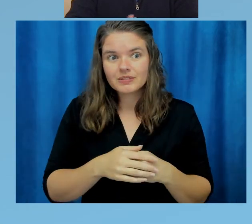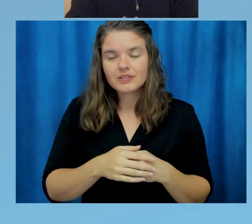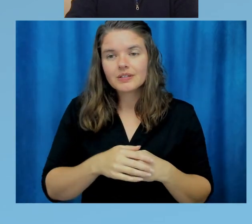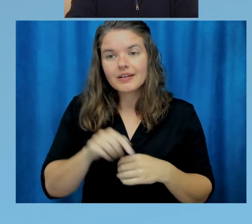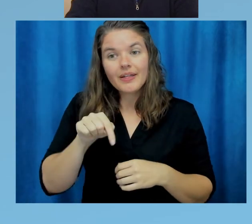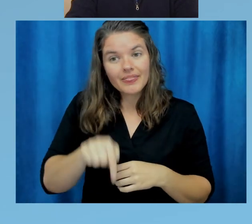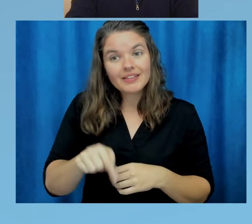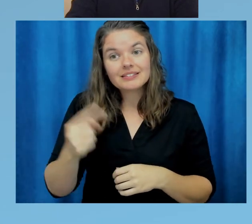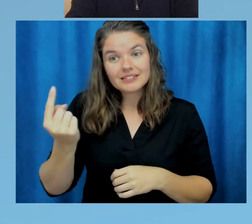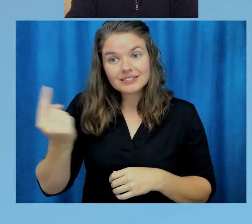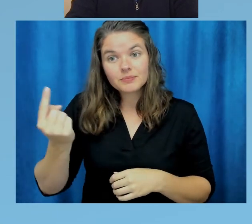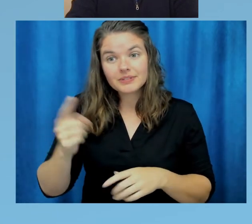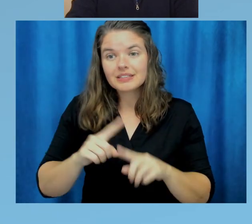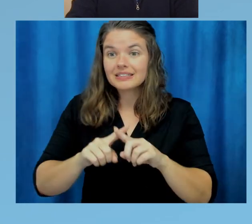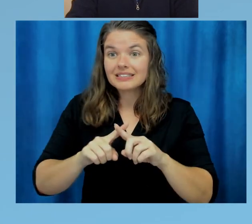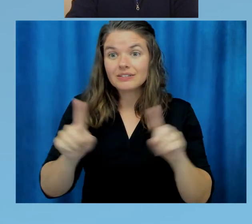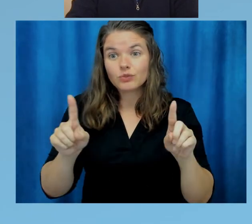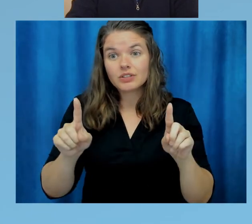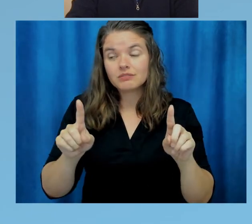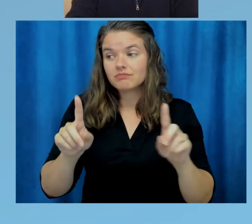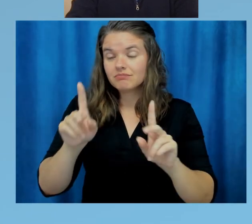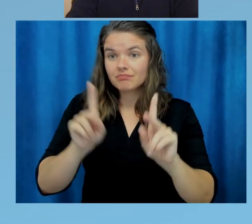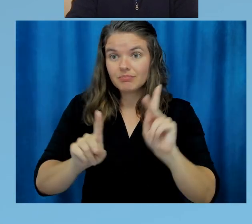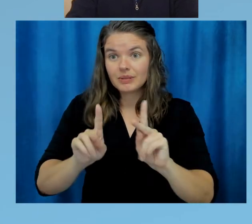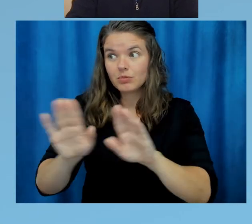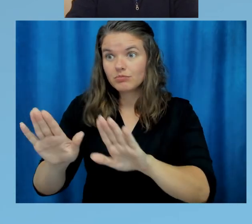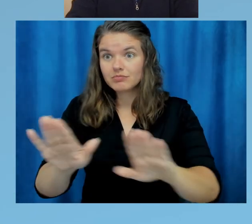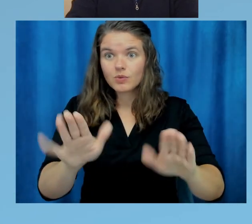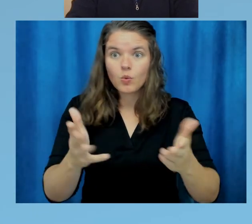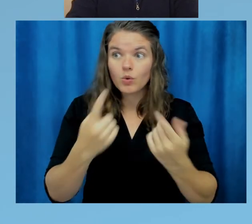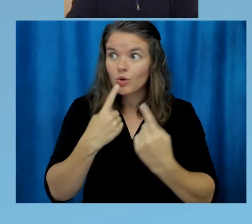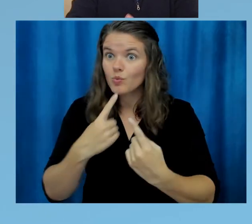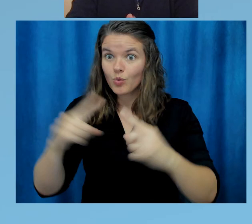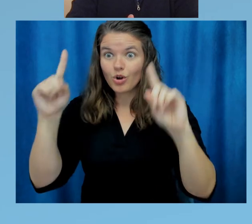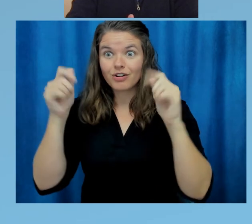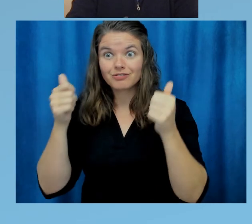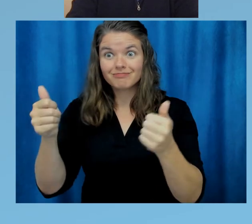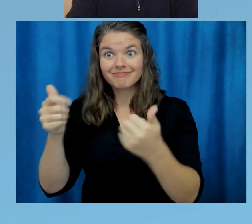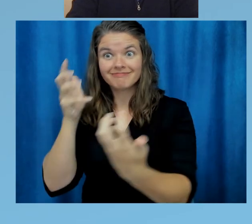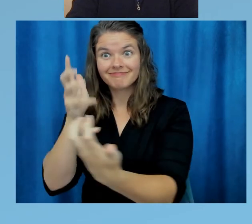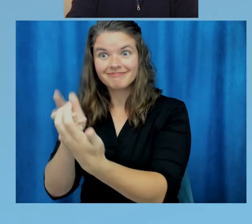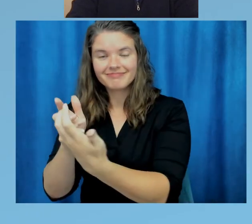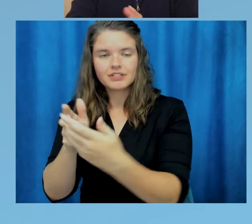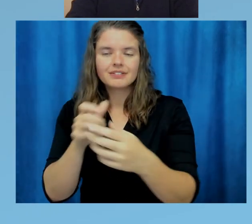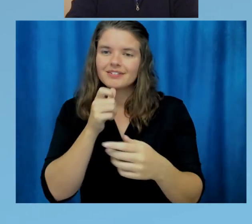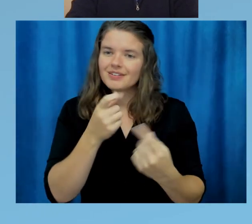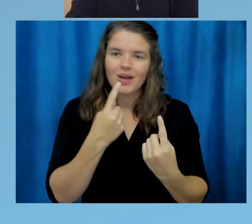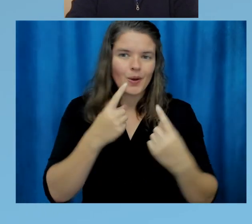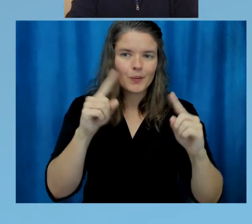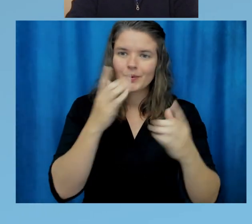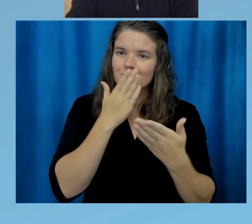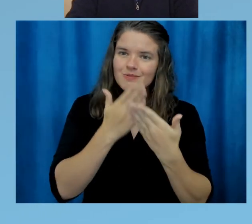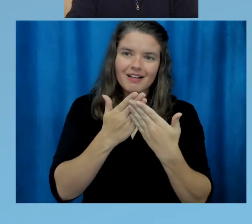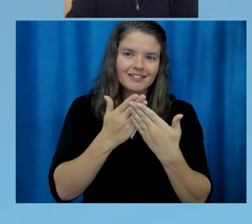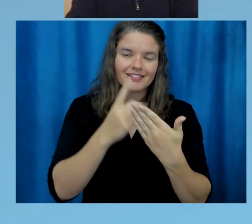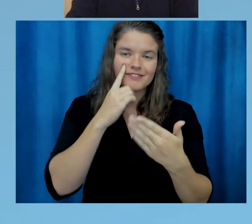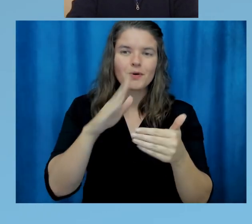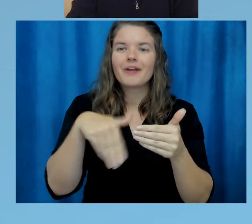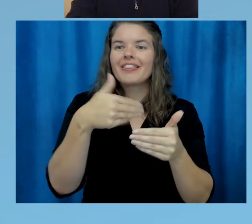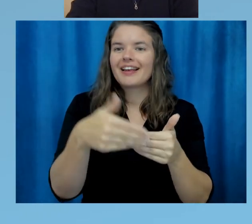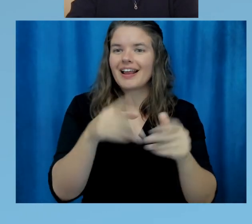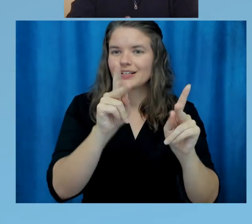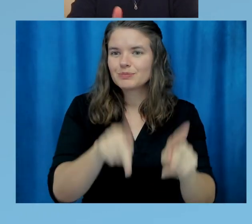put, this is something that's different from person to person. What works well for one person does not always work